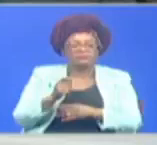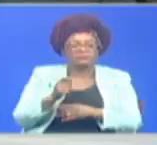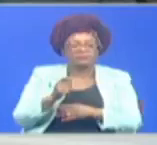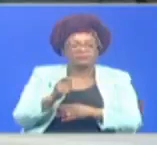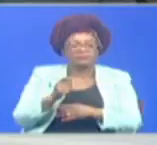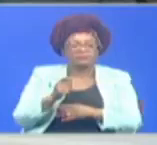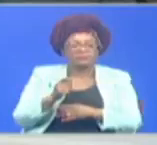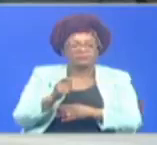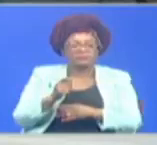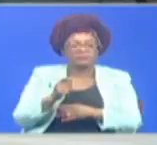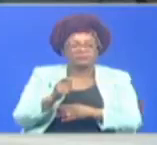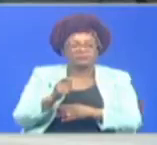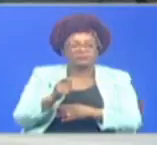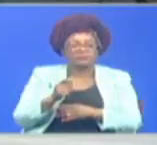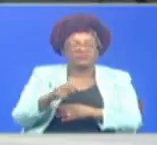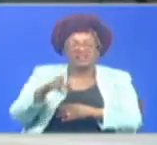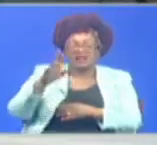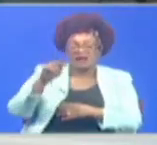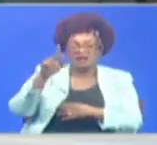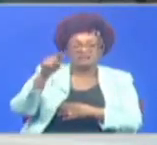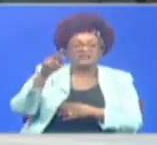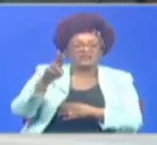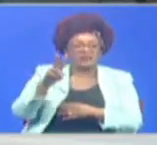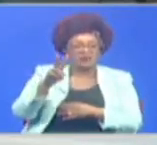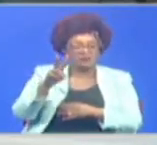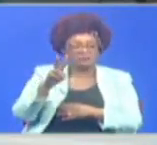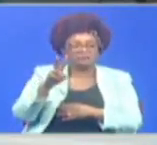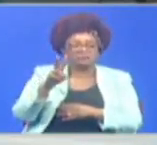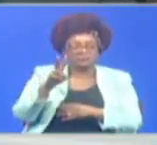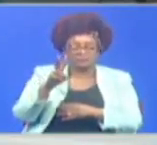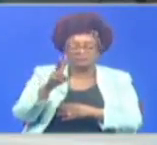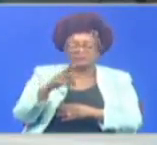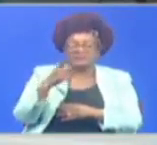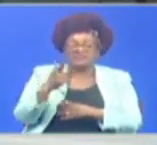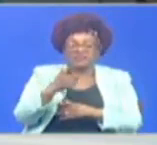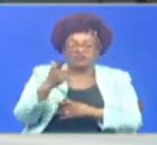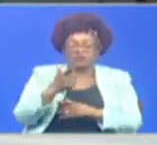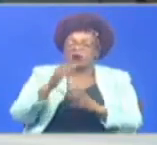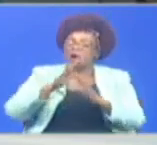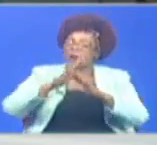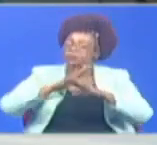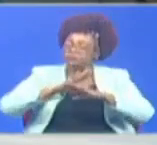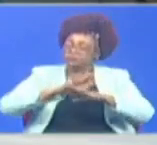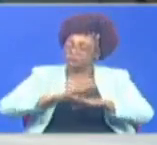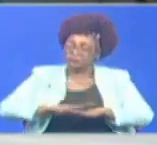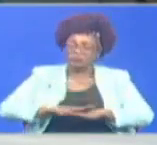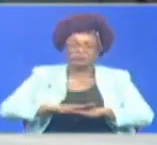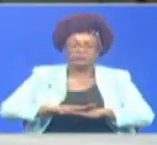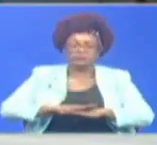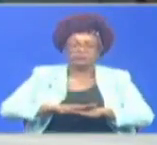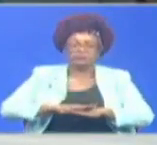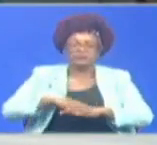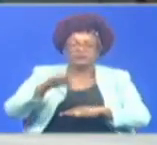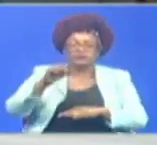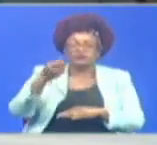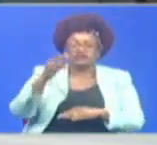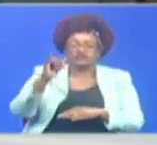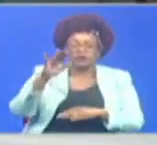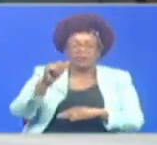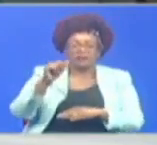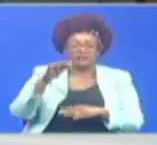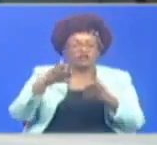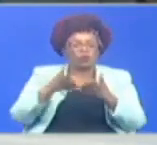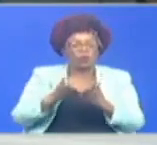The late NTV video editor Raphael Nzioki has been laid to rest at his family home in Shimba Hills in Kwale